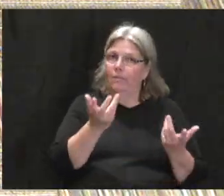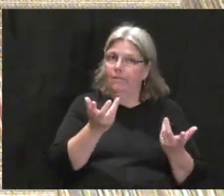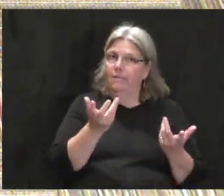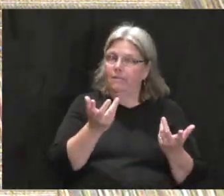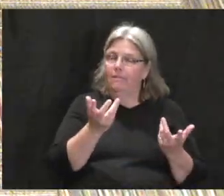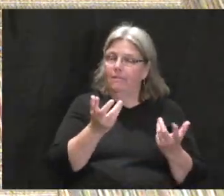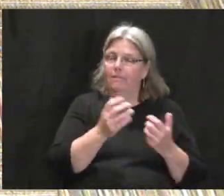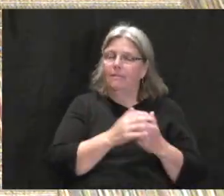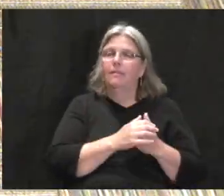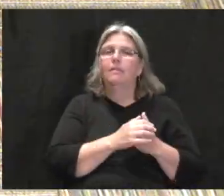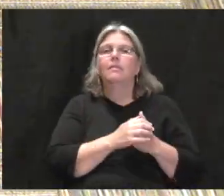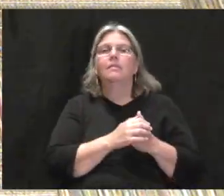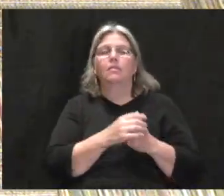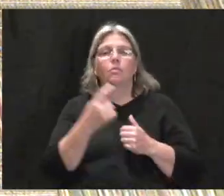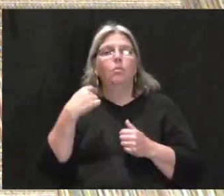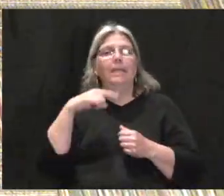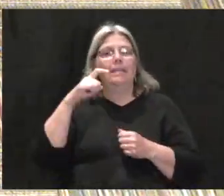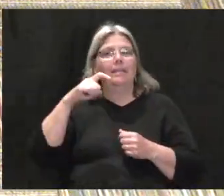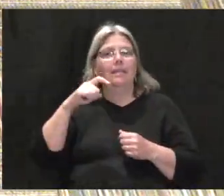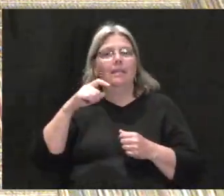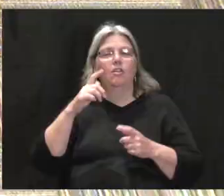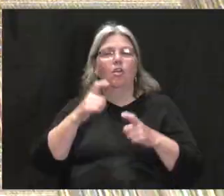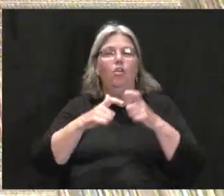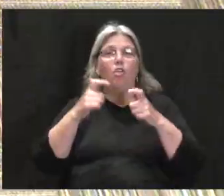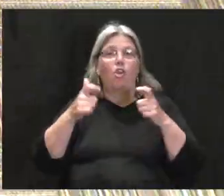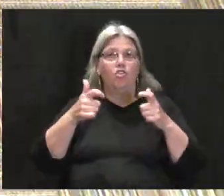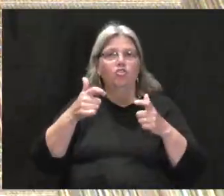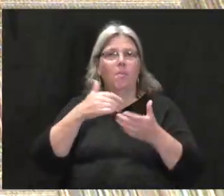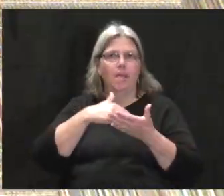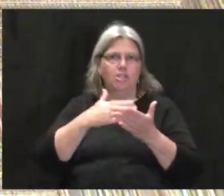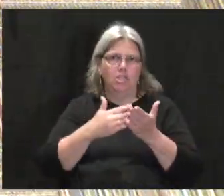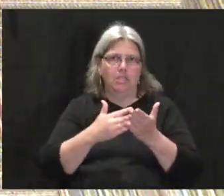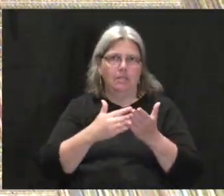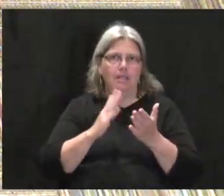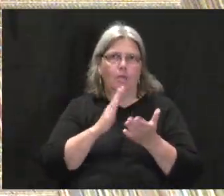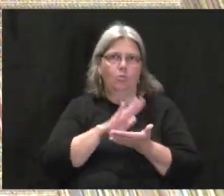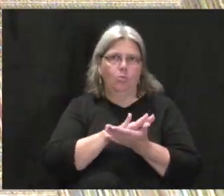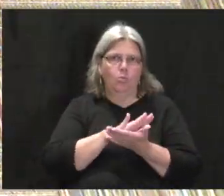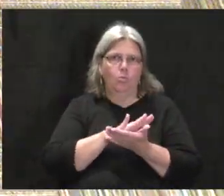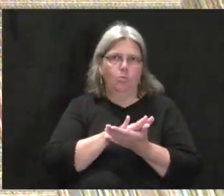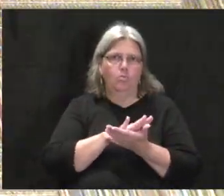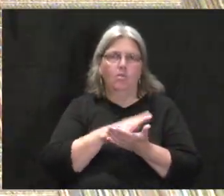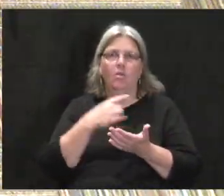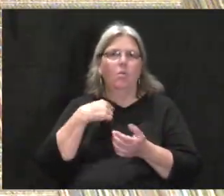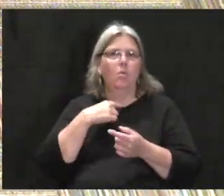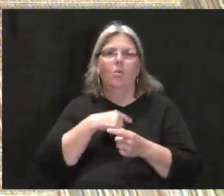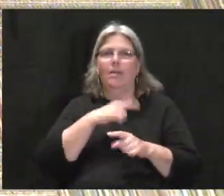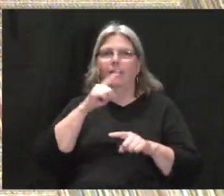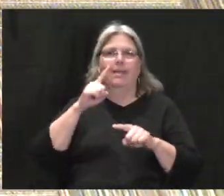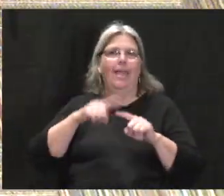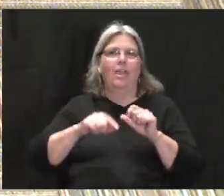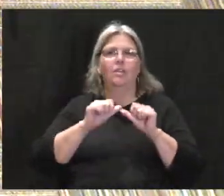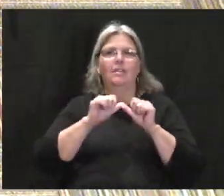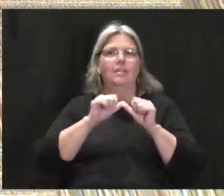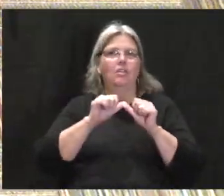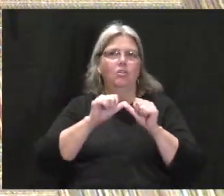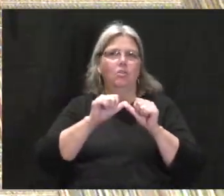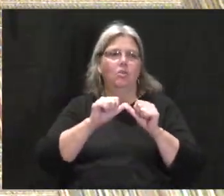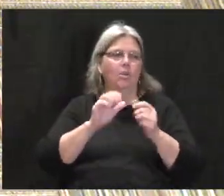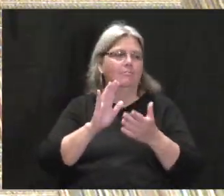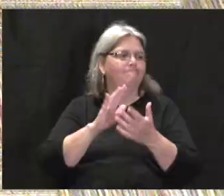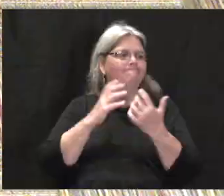with this amount of students. And I hear it over and over at school board meetings where the public is saying,